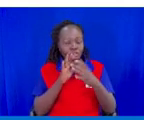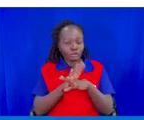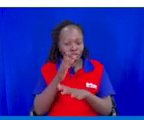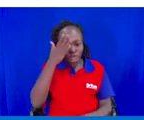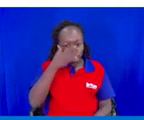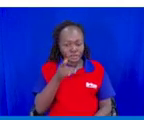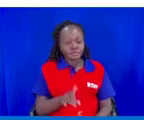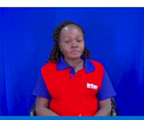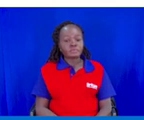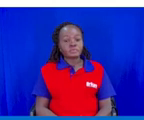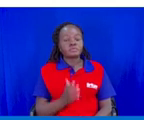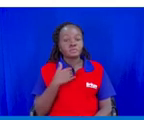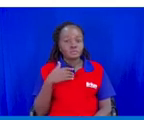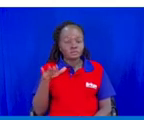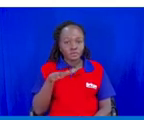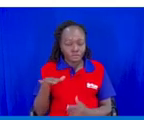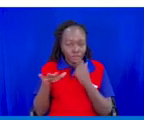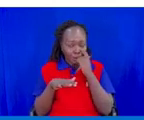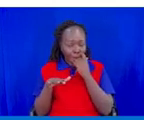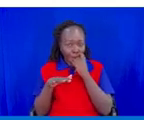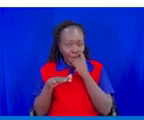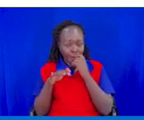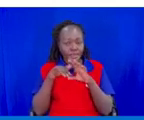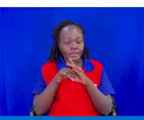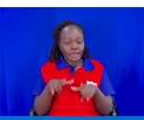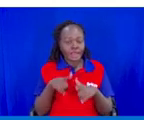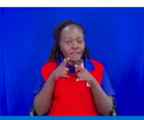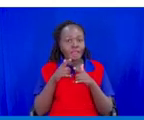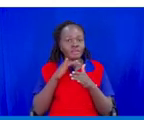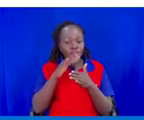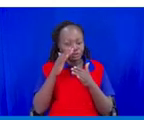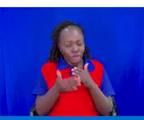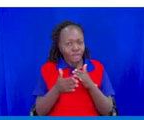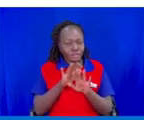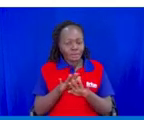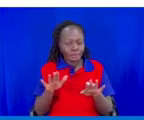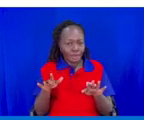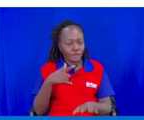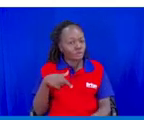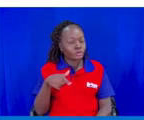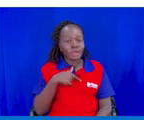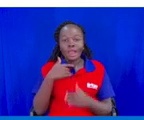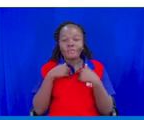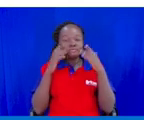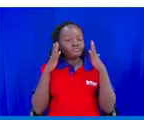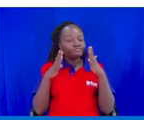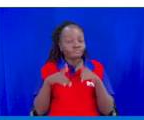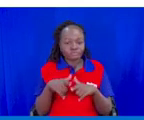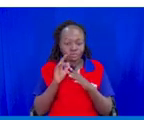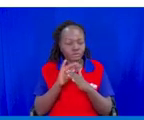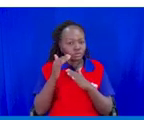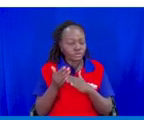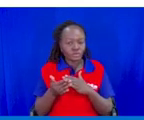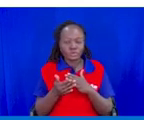We have a presence in the life assurance market. We're the largest life assurance business in Eastern